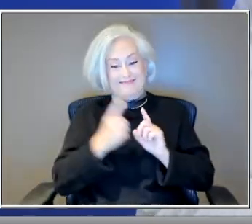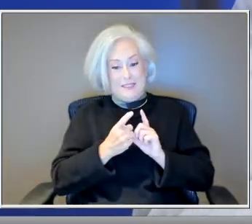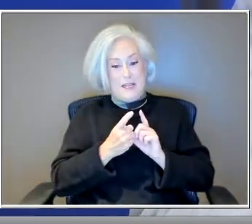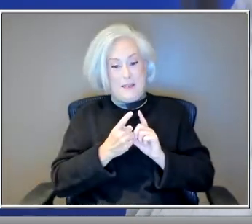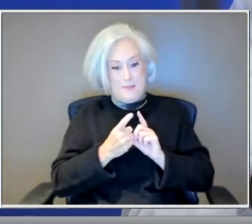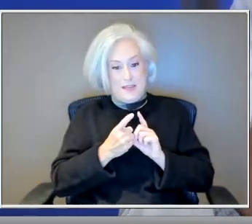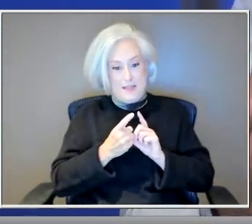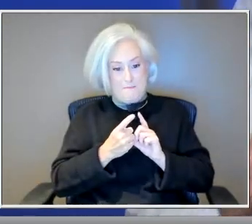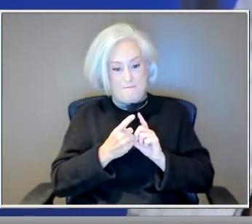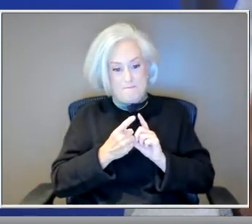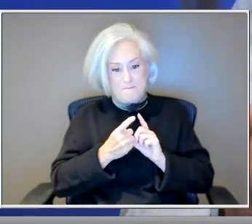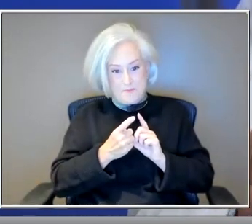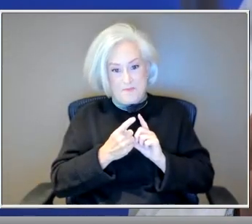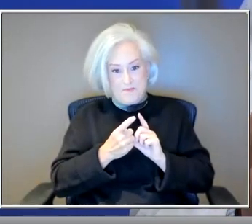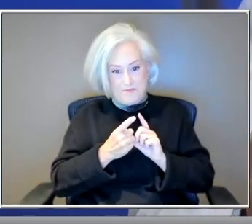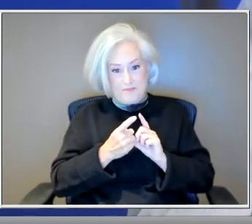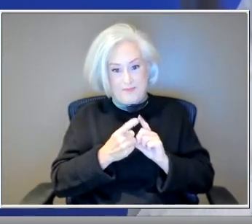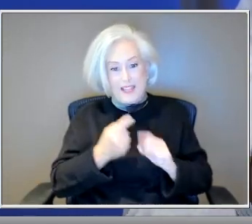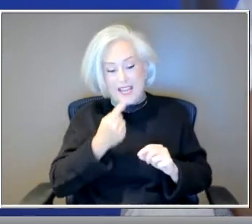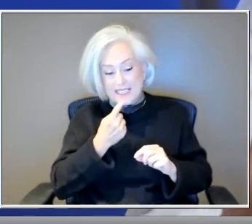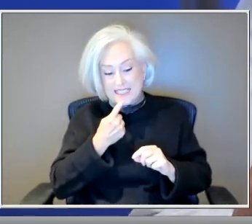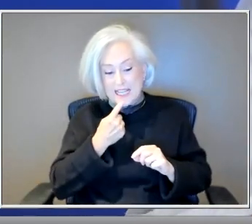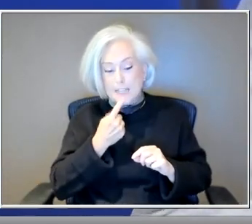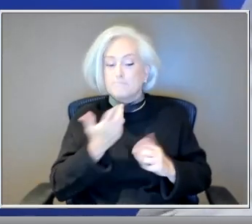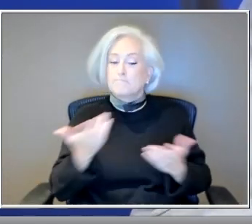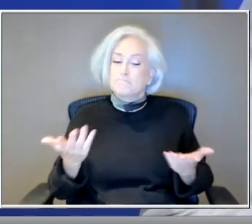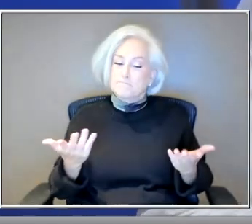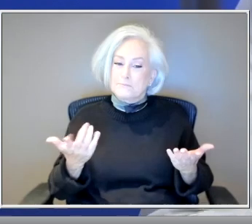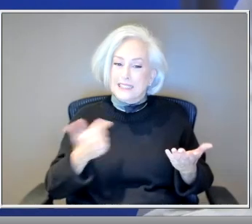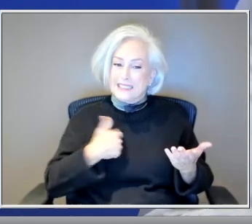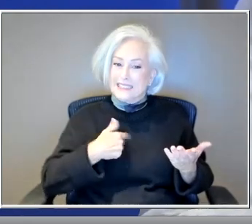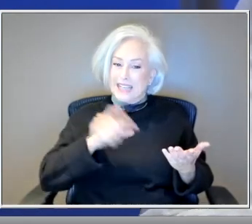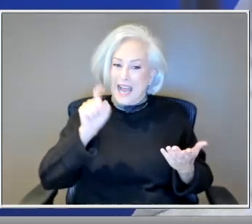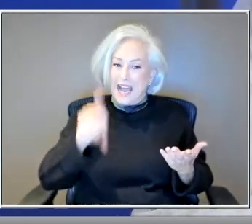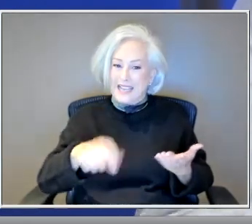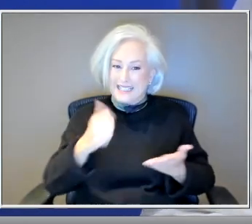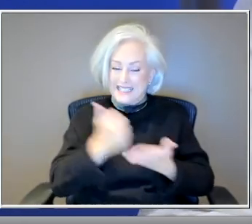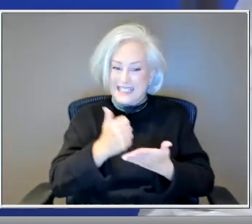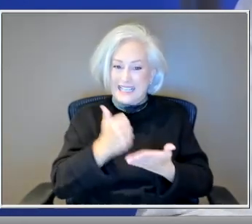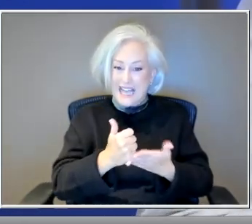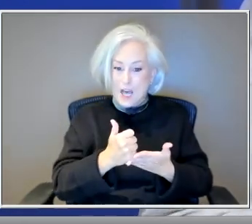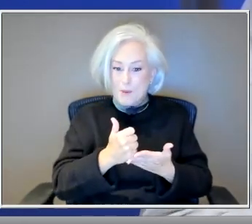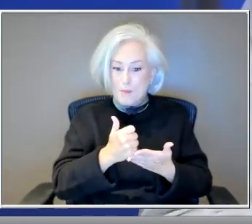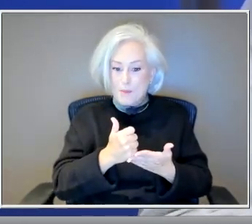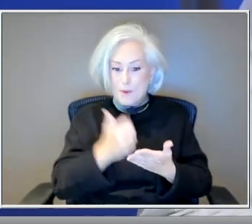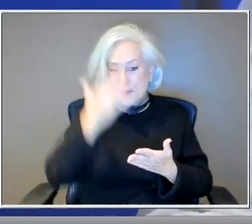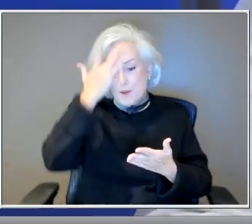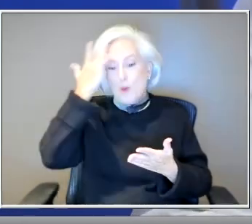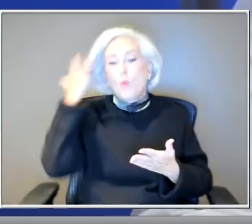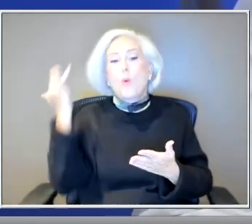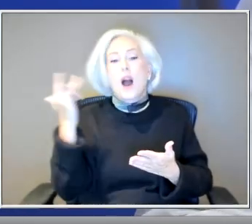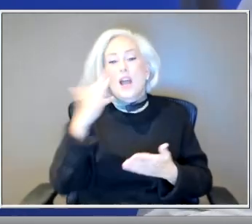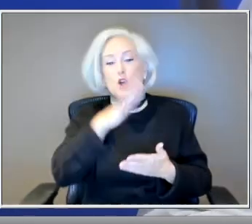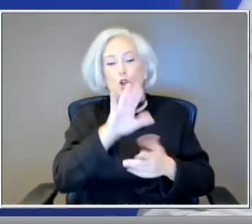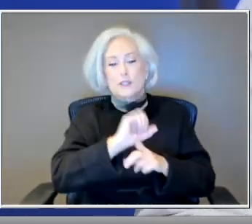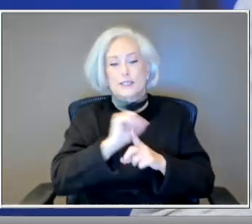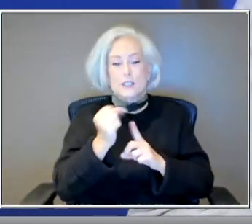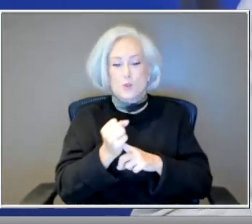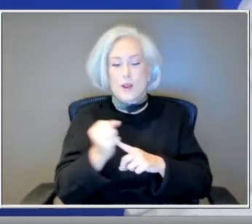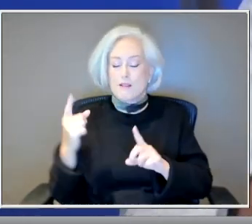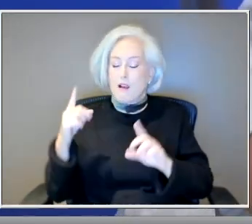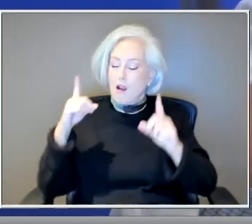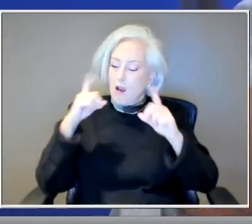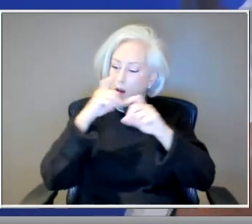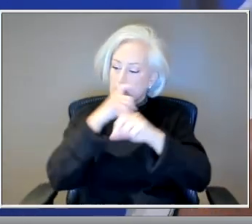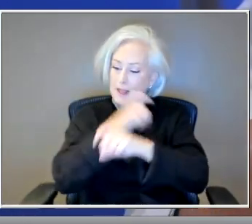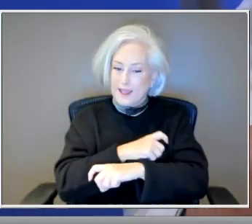that I said I do need some help here, because Anne's situation was complex to begin with from the extraction standpoint,